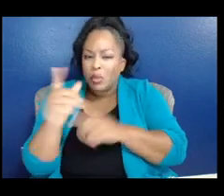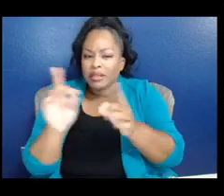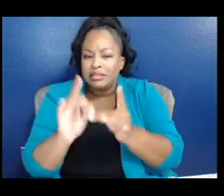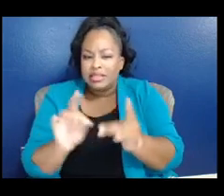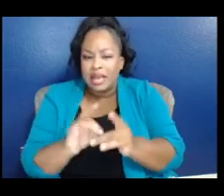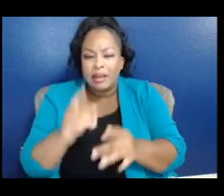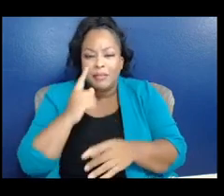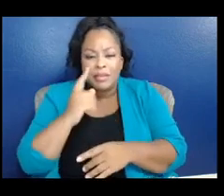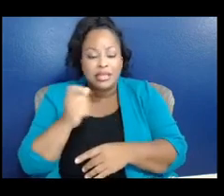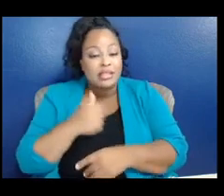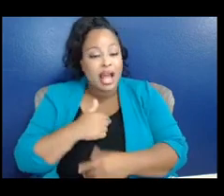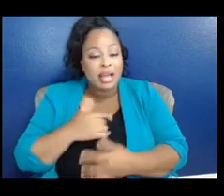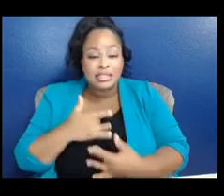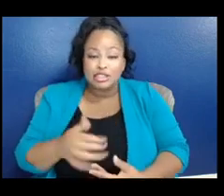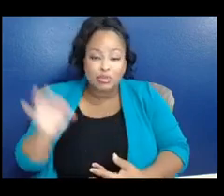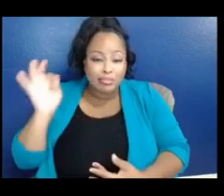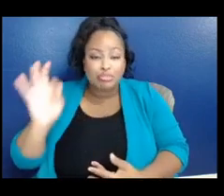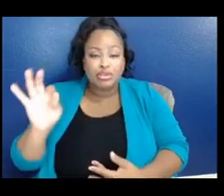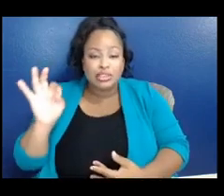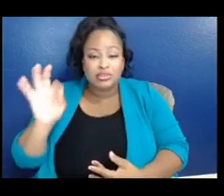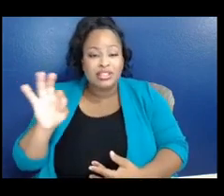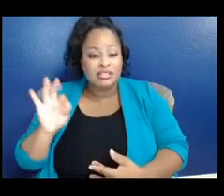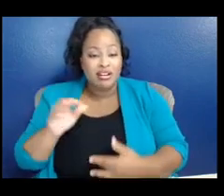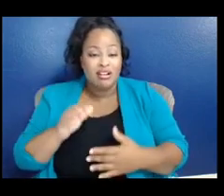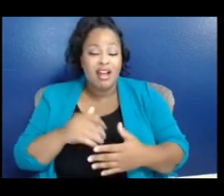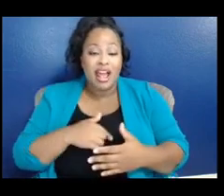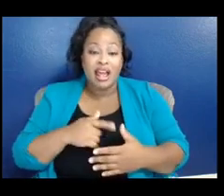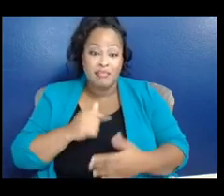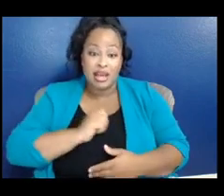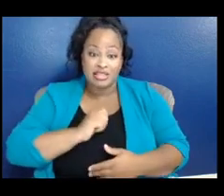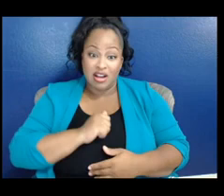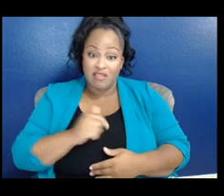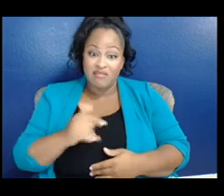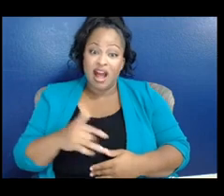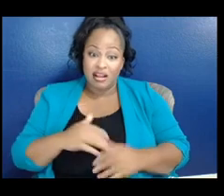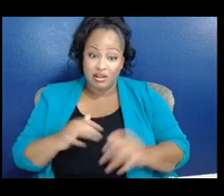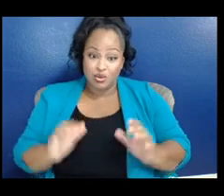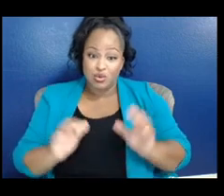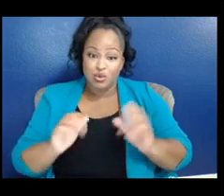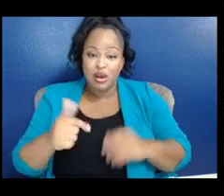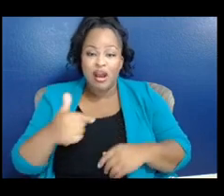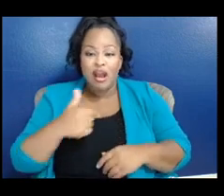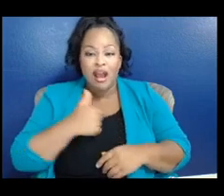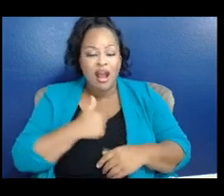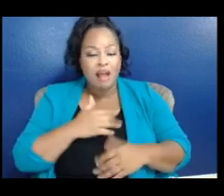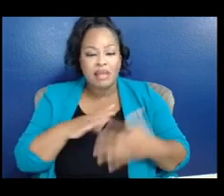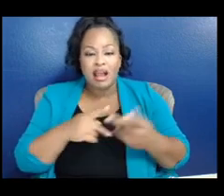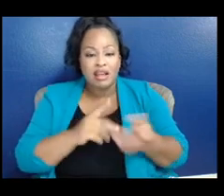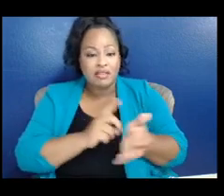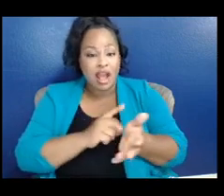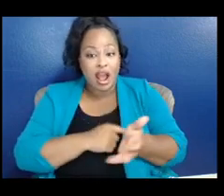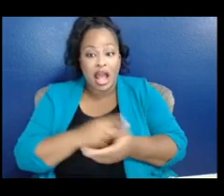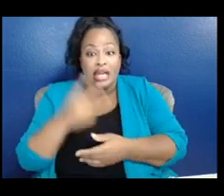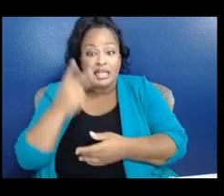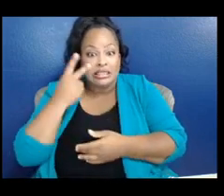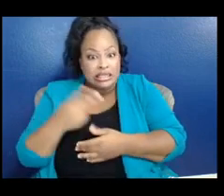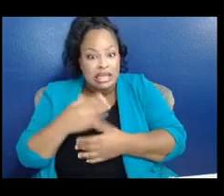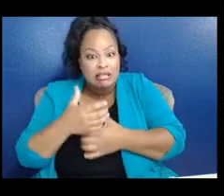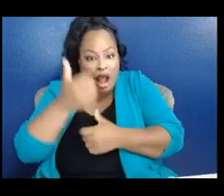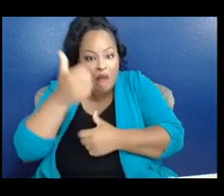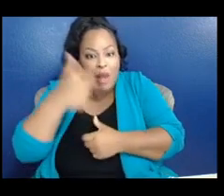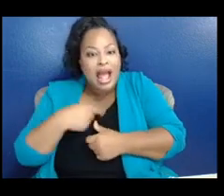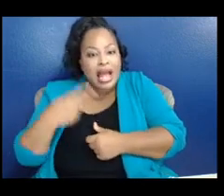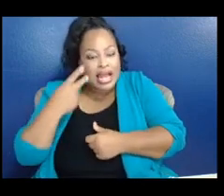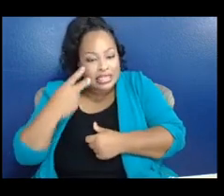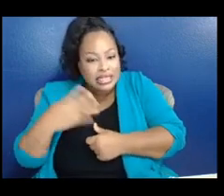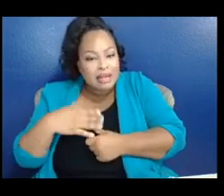something that I preach firmly and something that I personally practice myself. You know, I'm the kind of provider that sees a chiropractor. I see my colleagues for pelvic